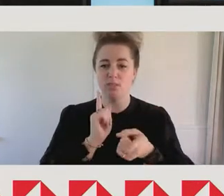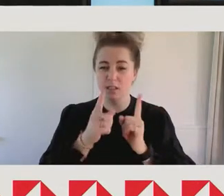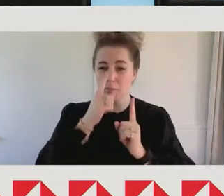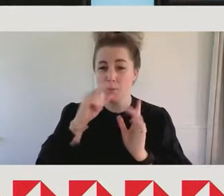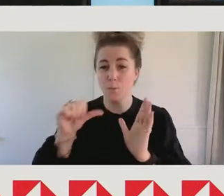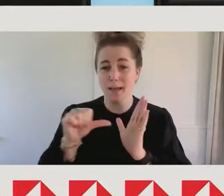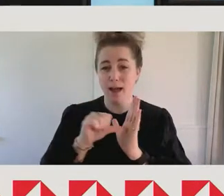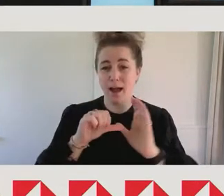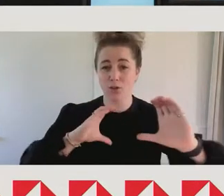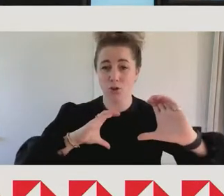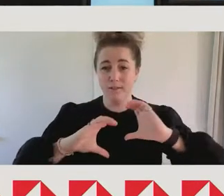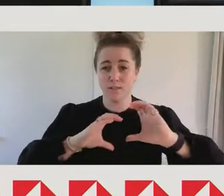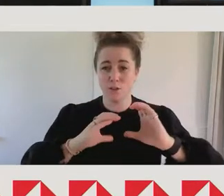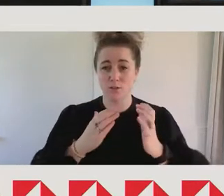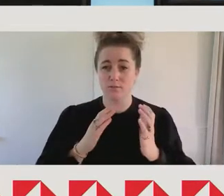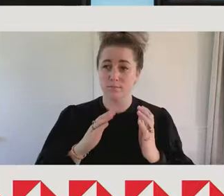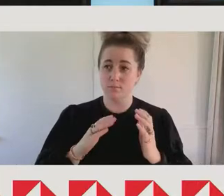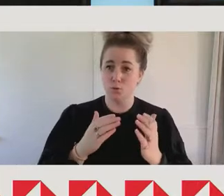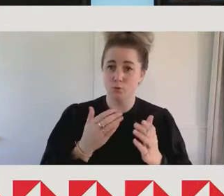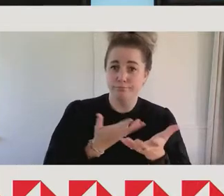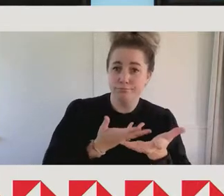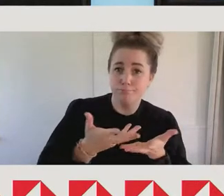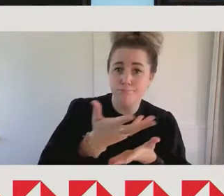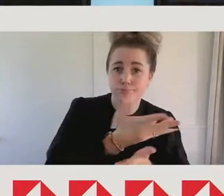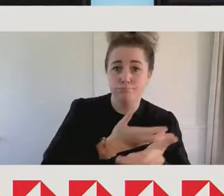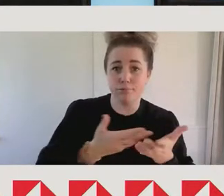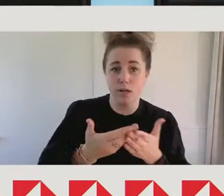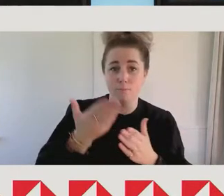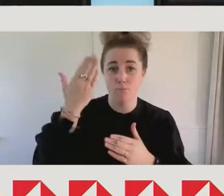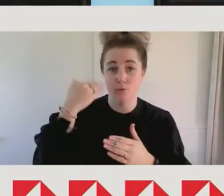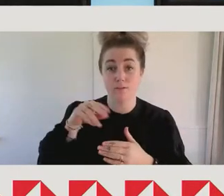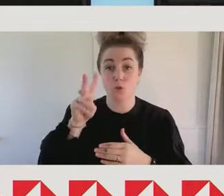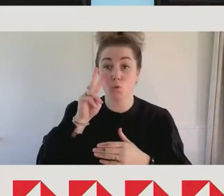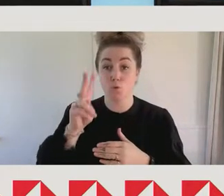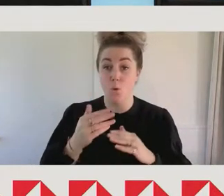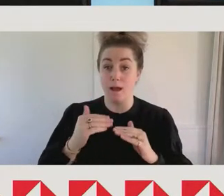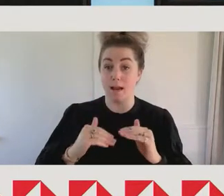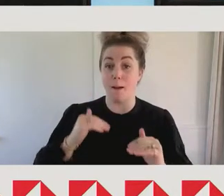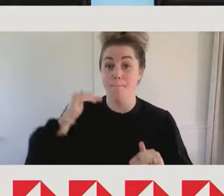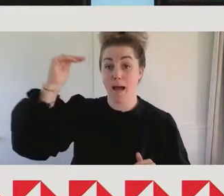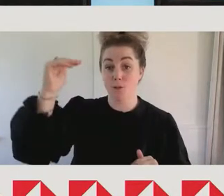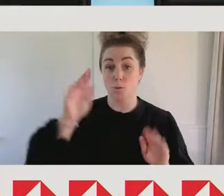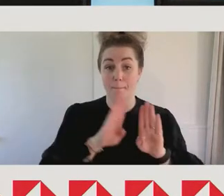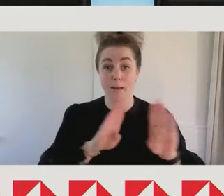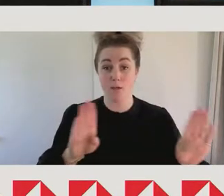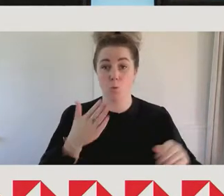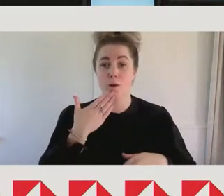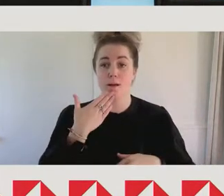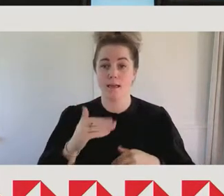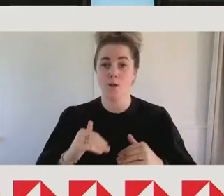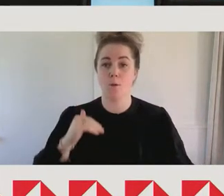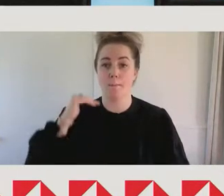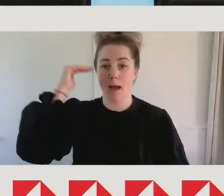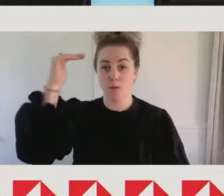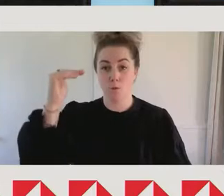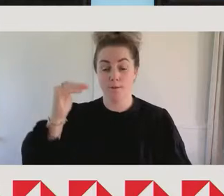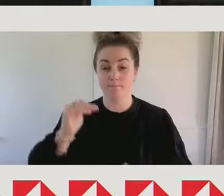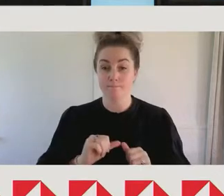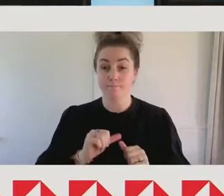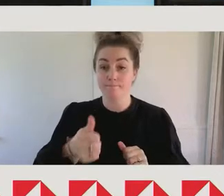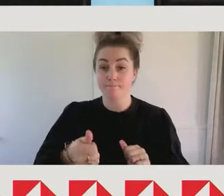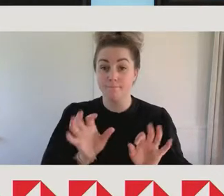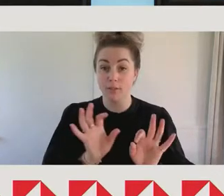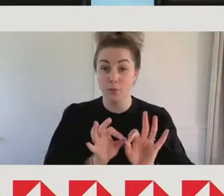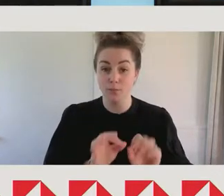conversations on the table previously as you saw in our mature panel so thank you omato I hope this brings